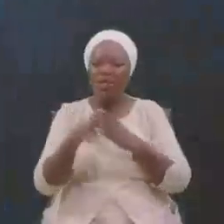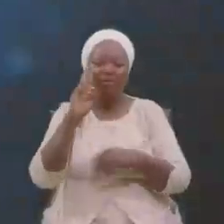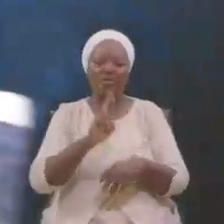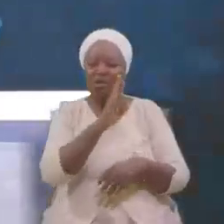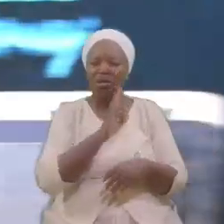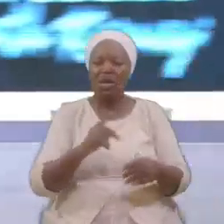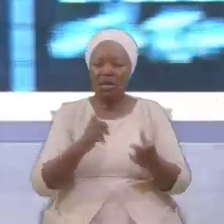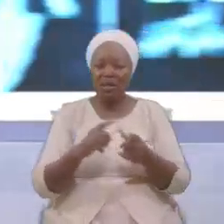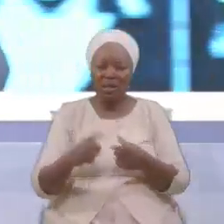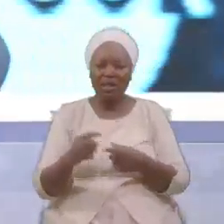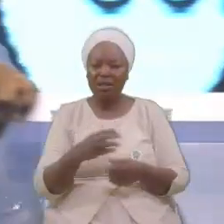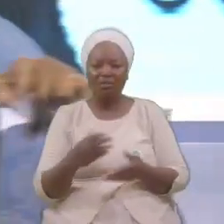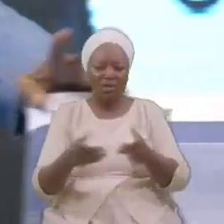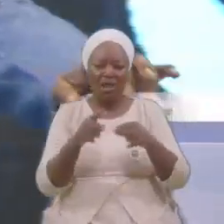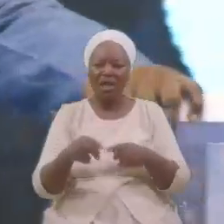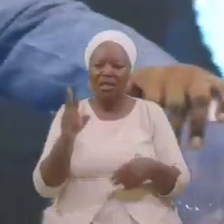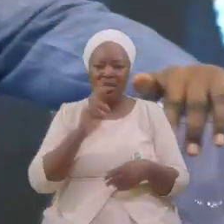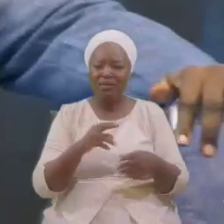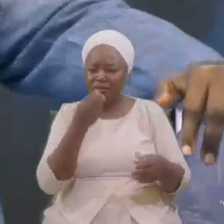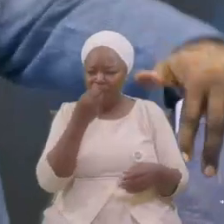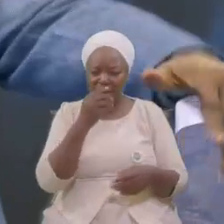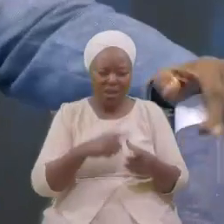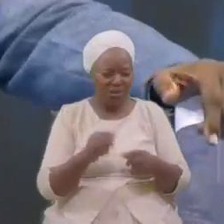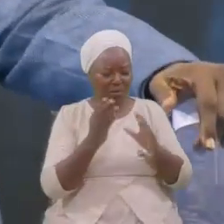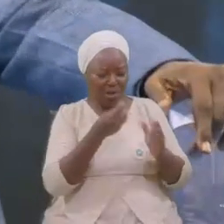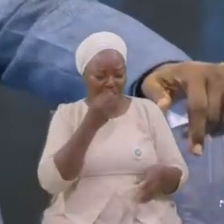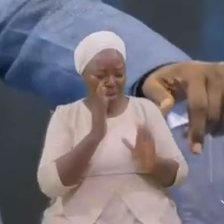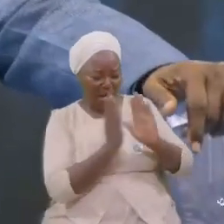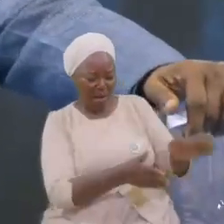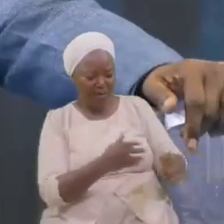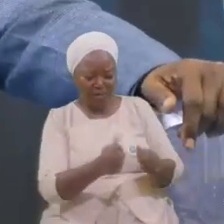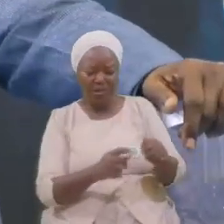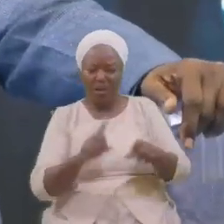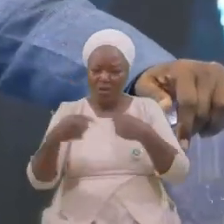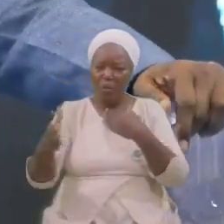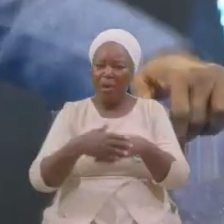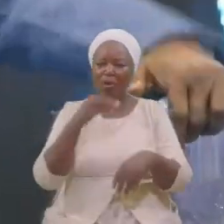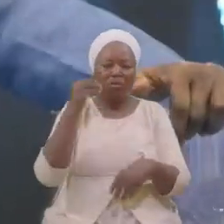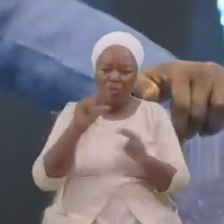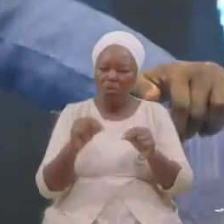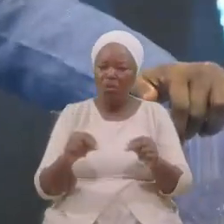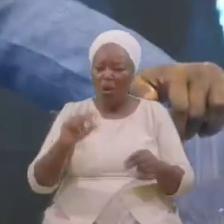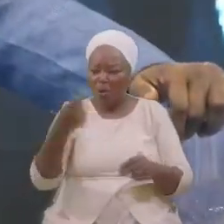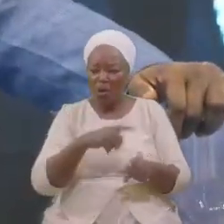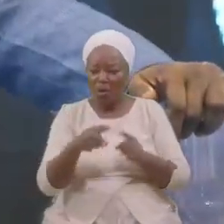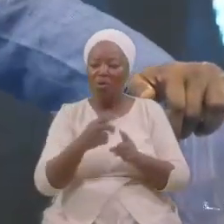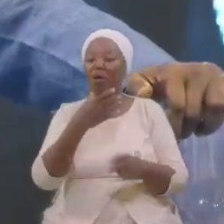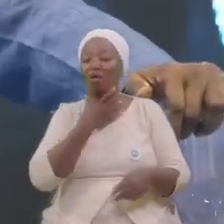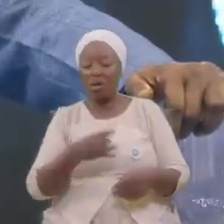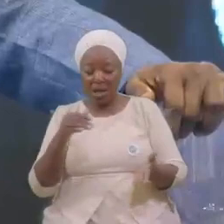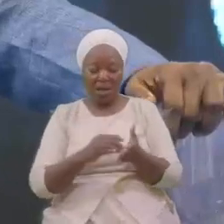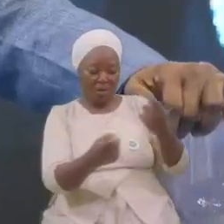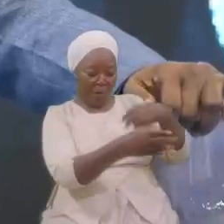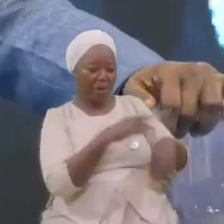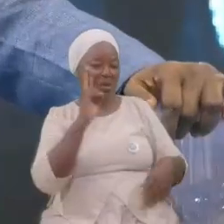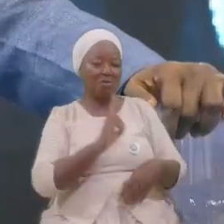there, serve me food, and then you eat, and then you are gone. Only when you are hungry again, you come back. Only when you